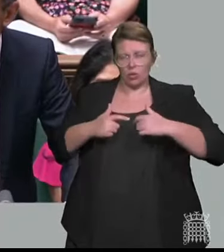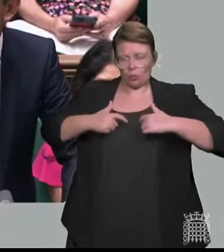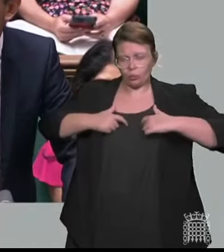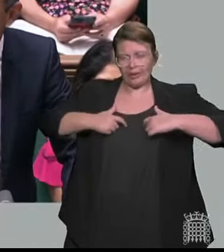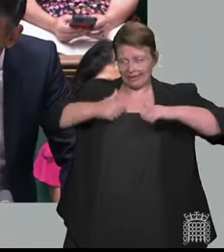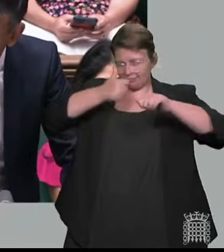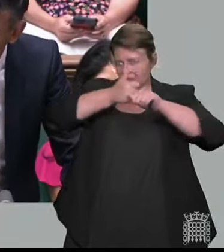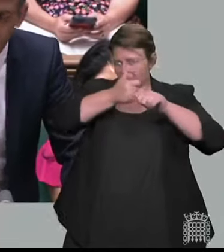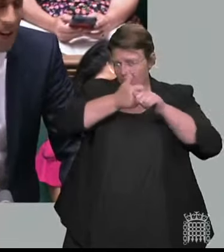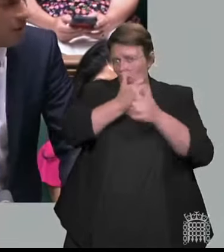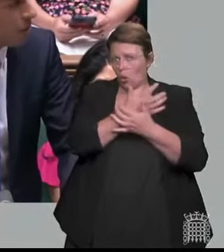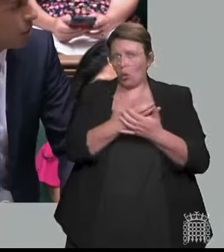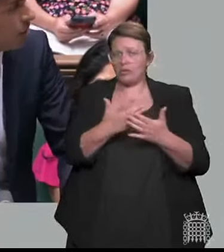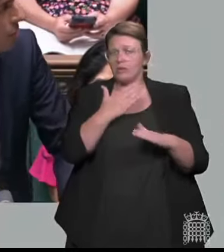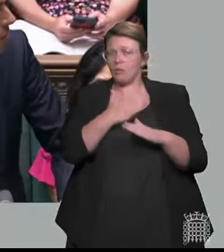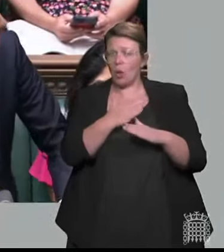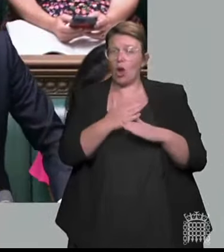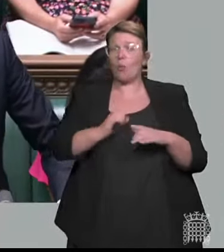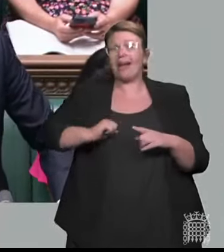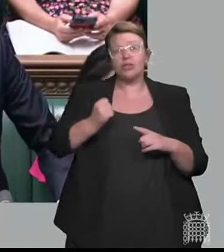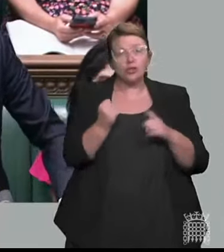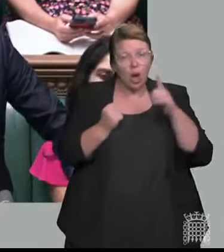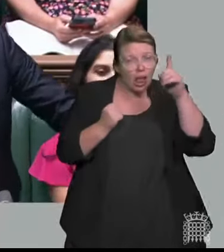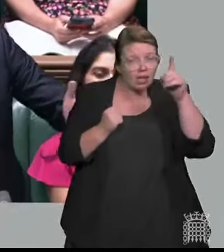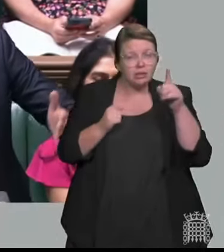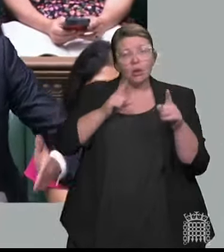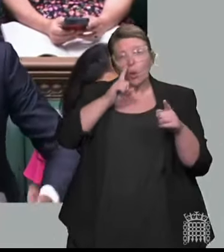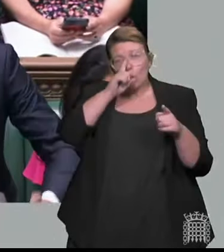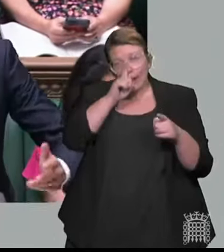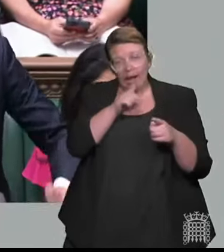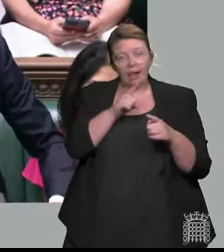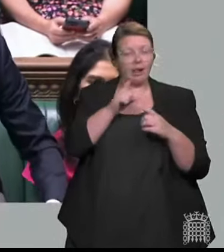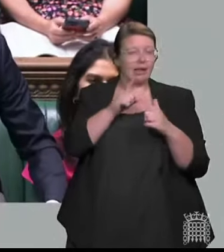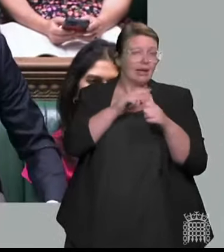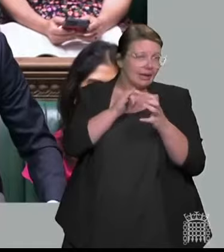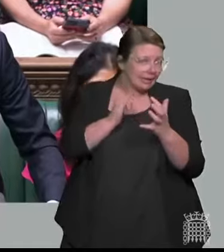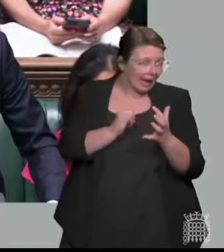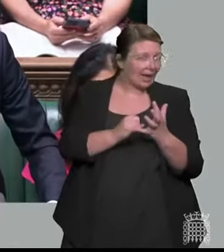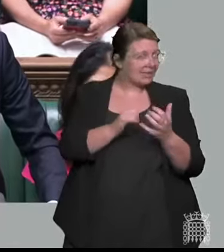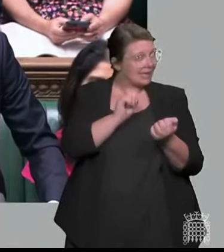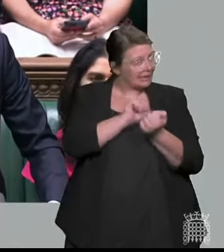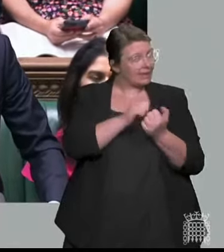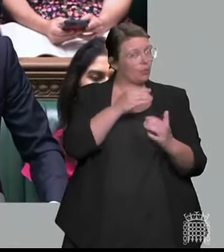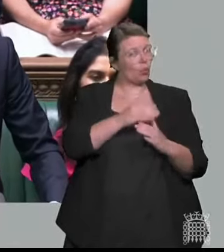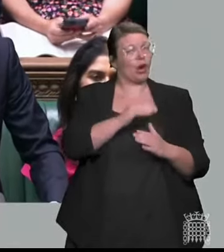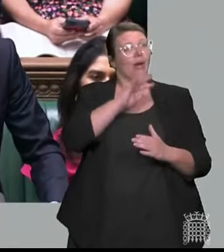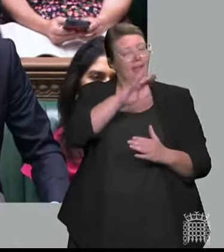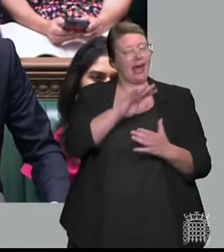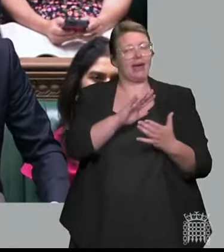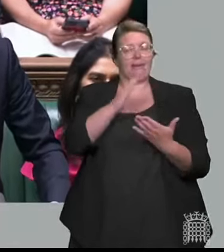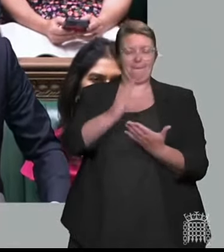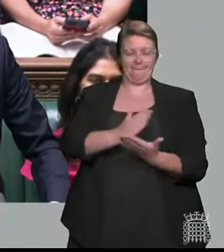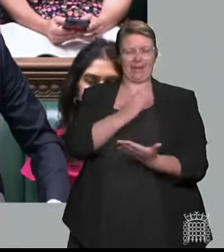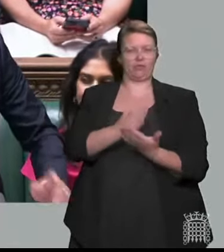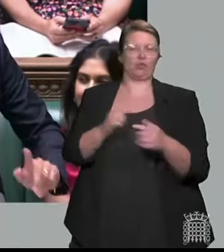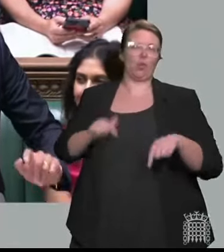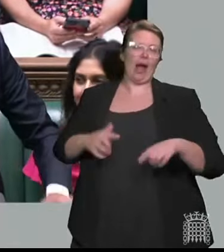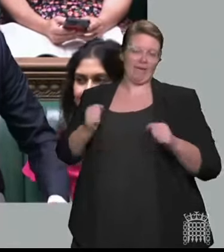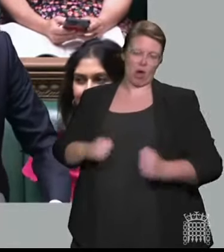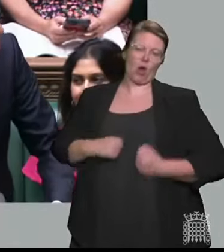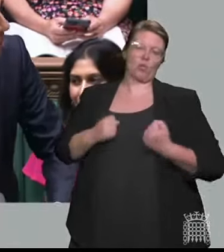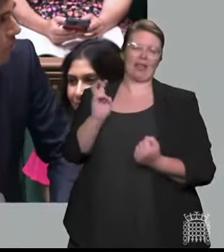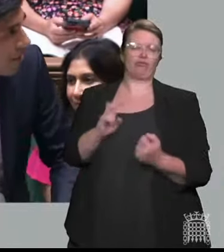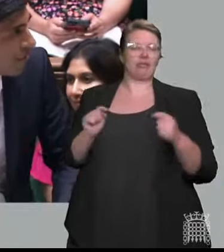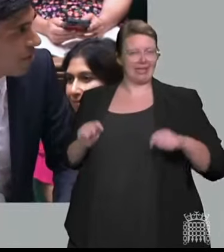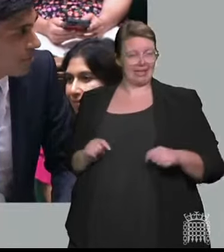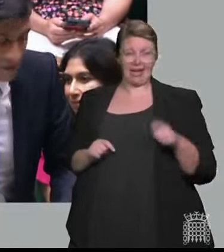of thousands of jobs in the Scottish oil and gas industry, securing this country's energy supply, something that he opposes. I will